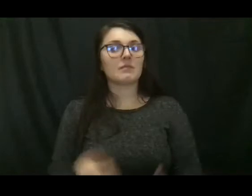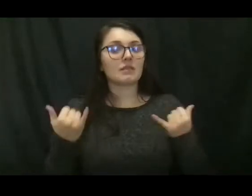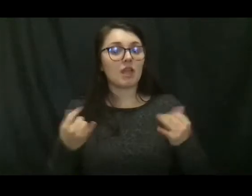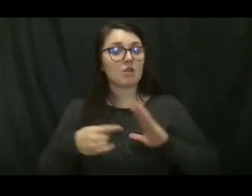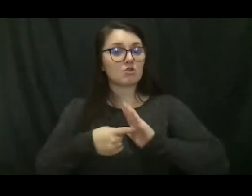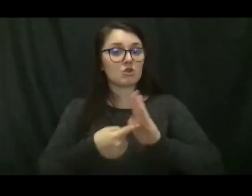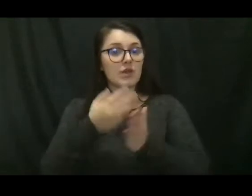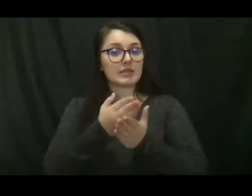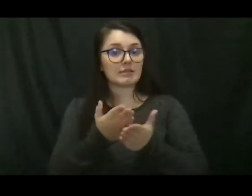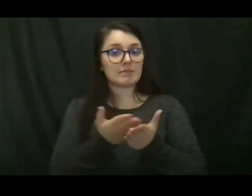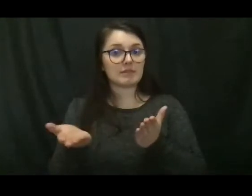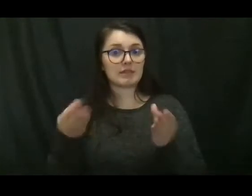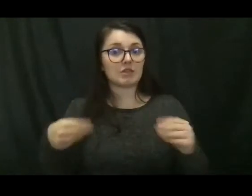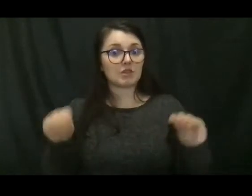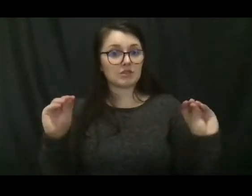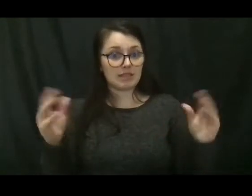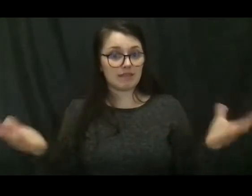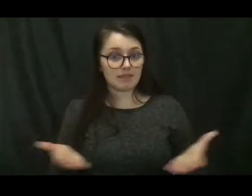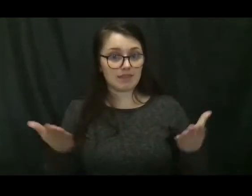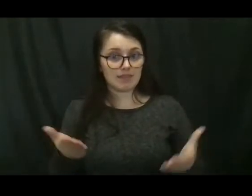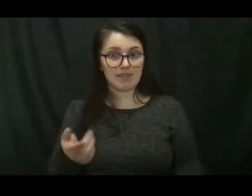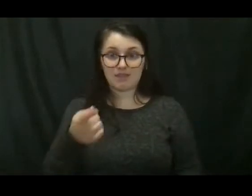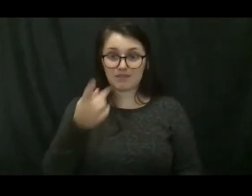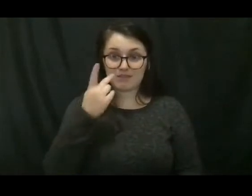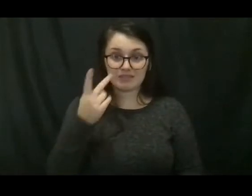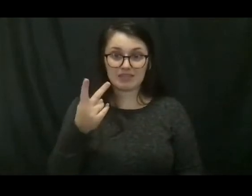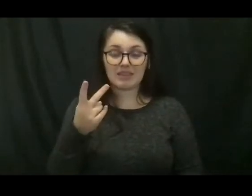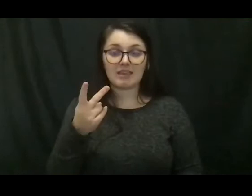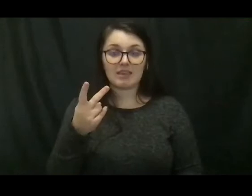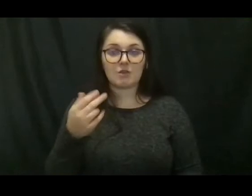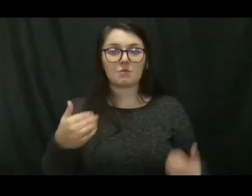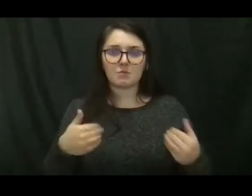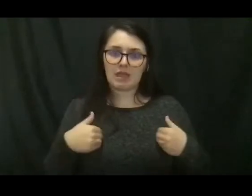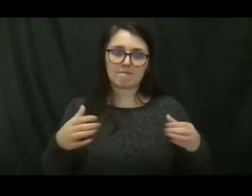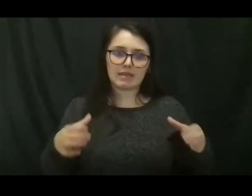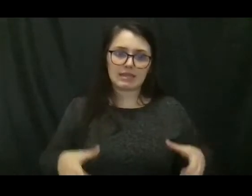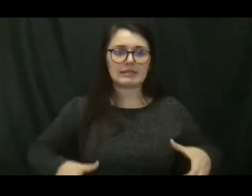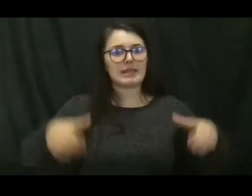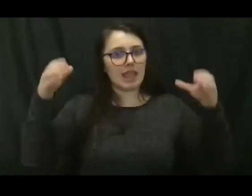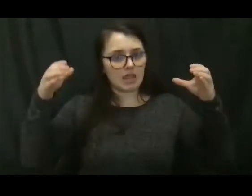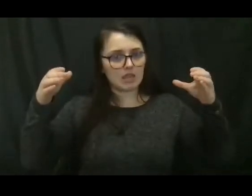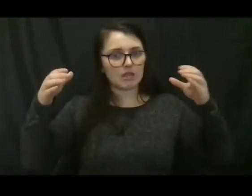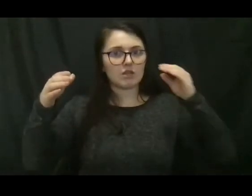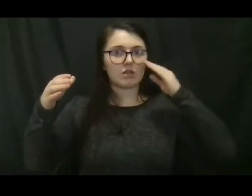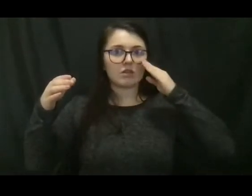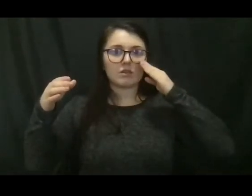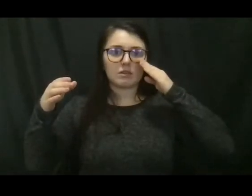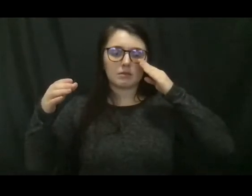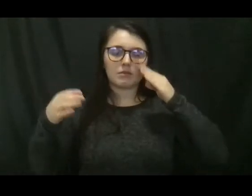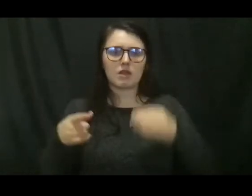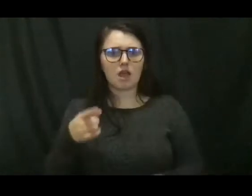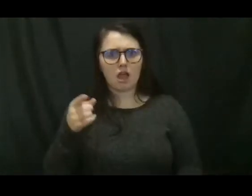we sell here at Green. You can see we've got just containers full of, look at that